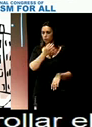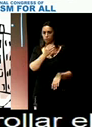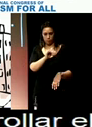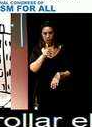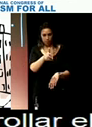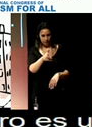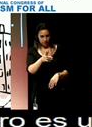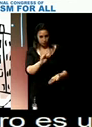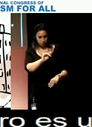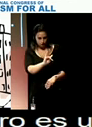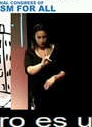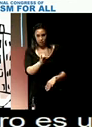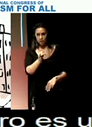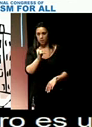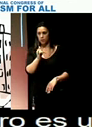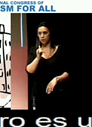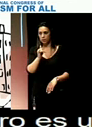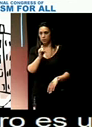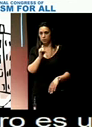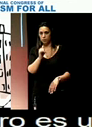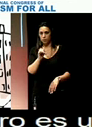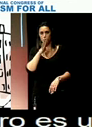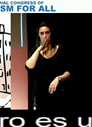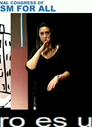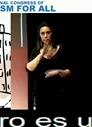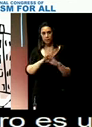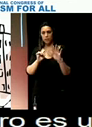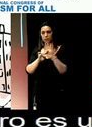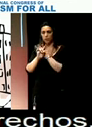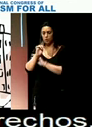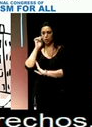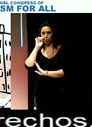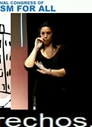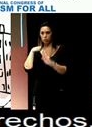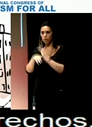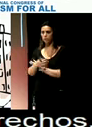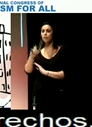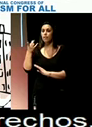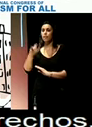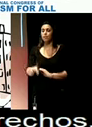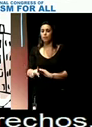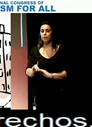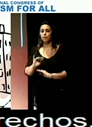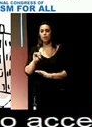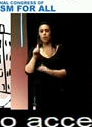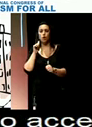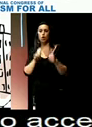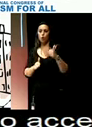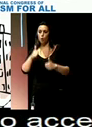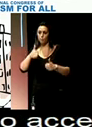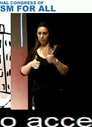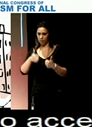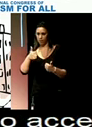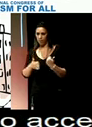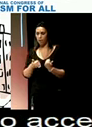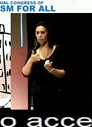accessible tourism, but also there are a lot of competitive or economic factors